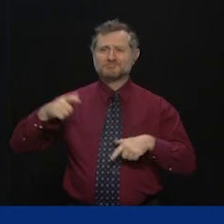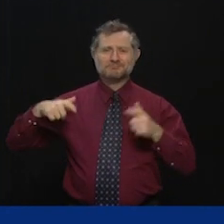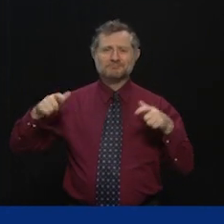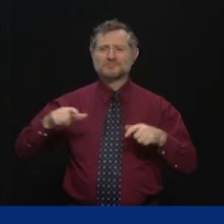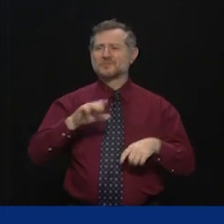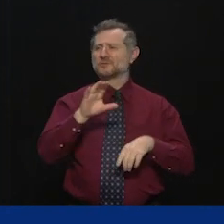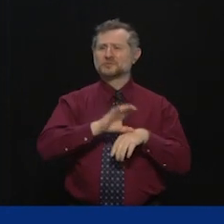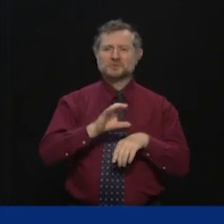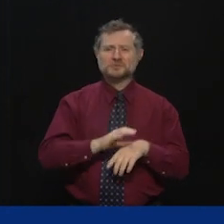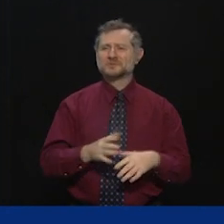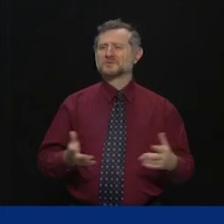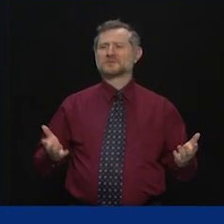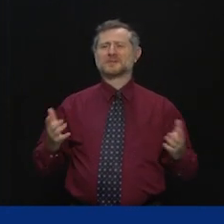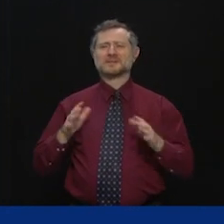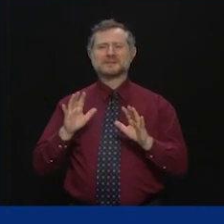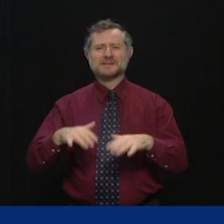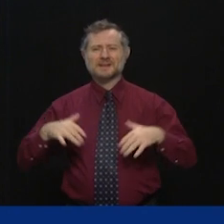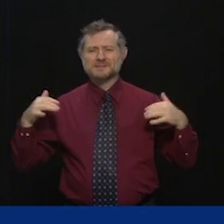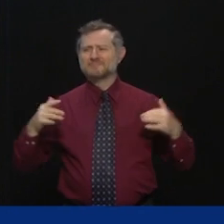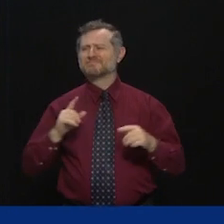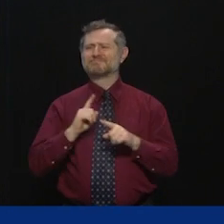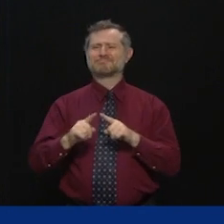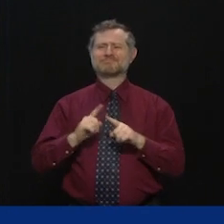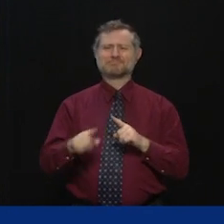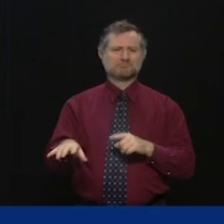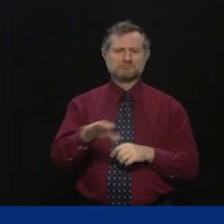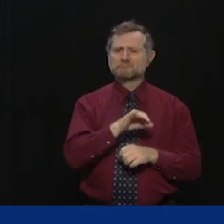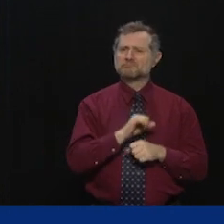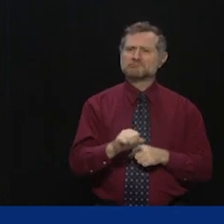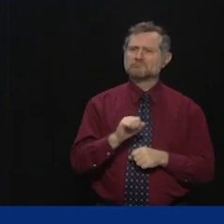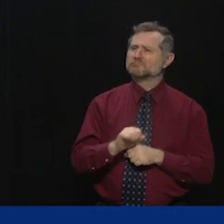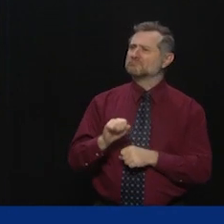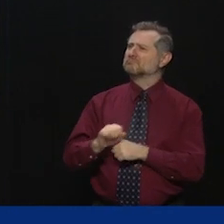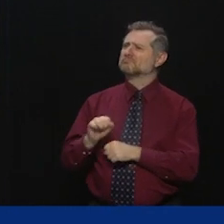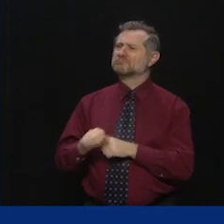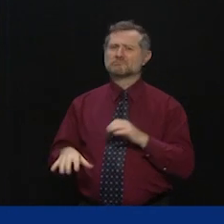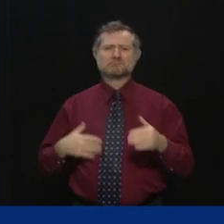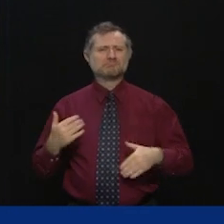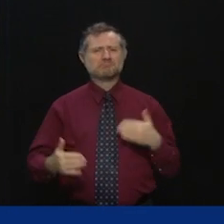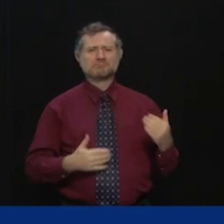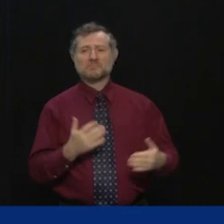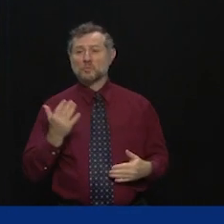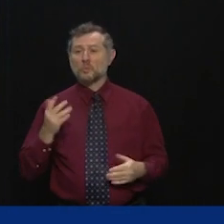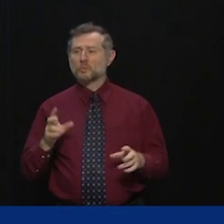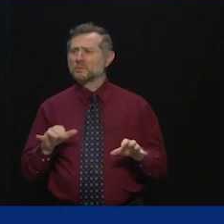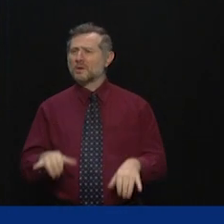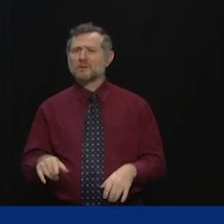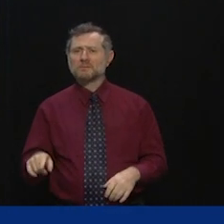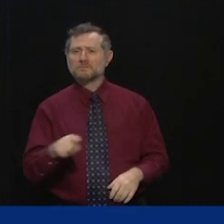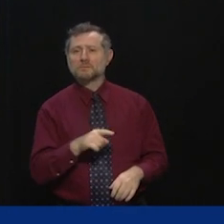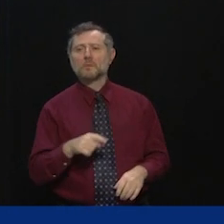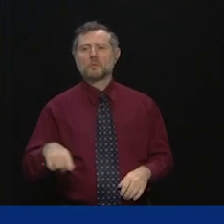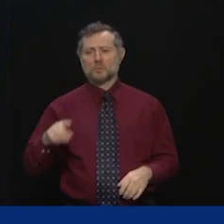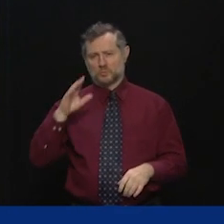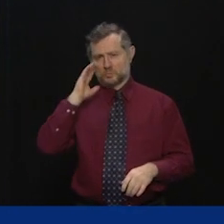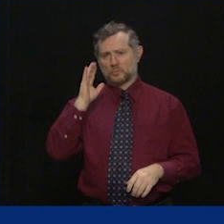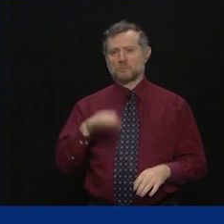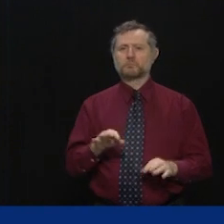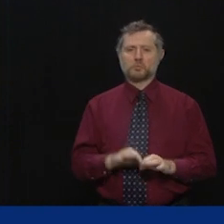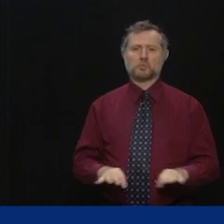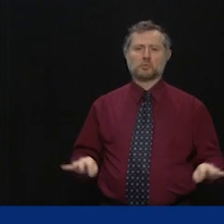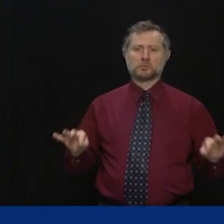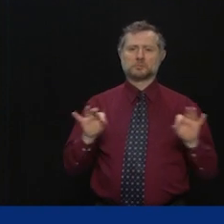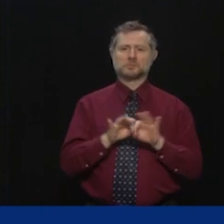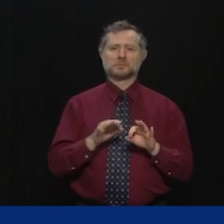and stadiums and places like this, for no other reason than because they understand the importance of